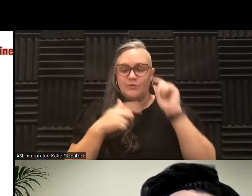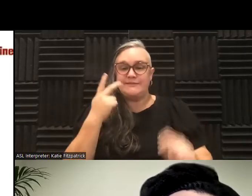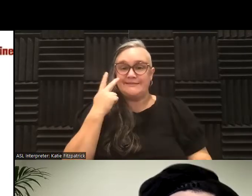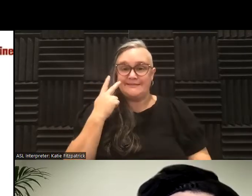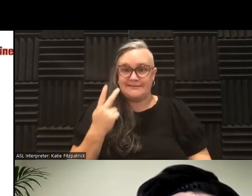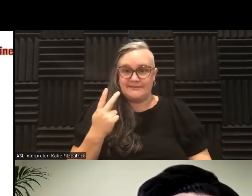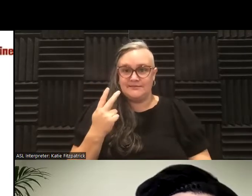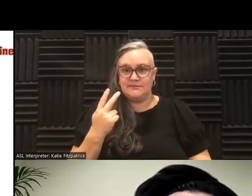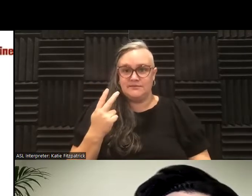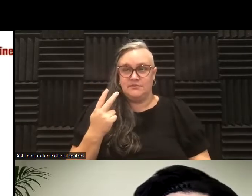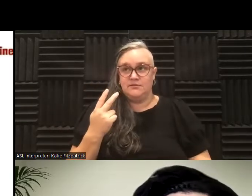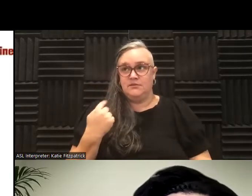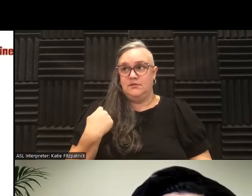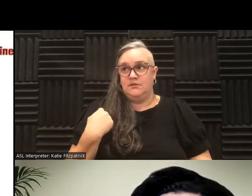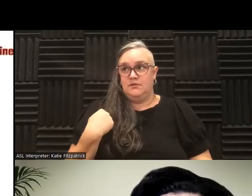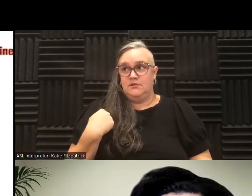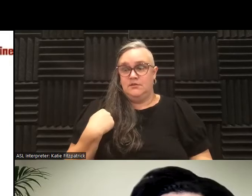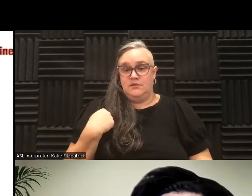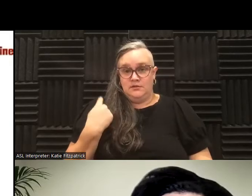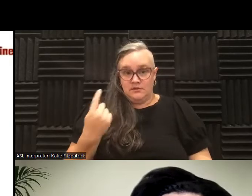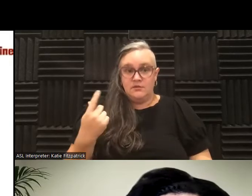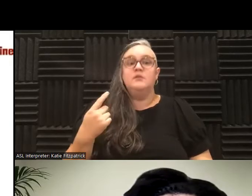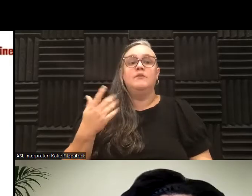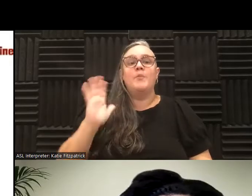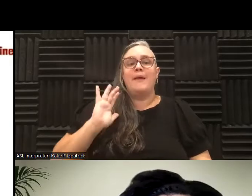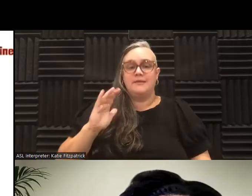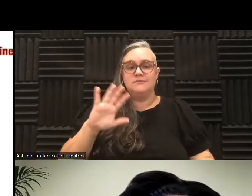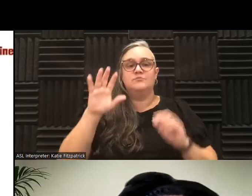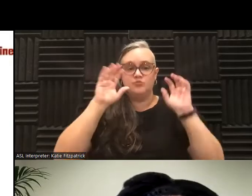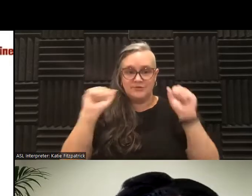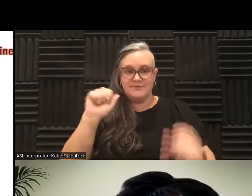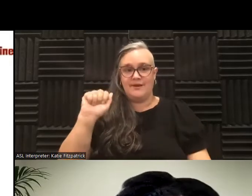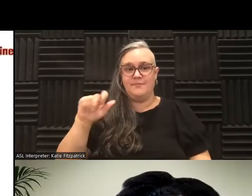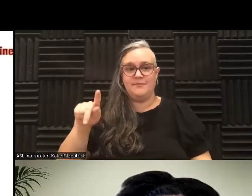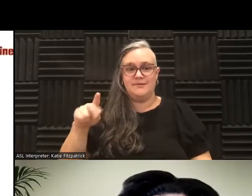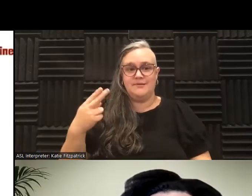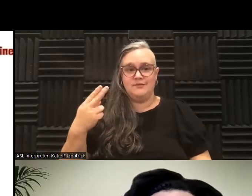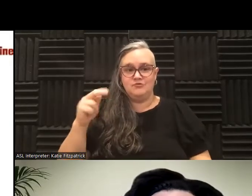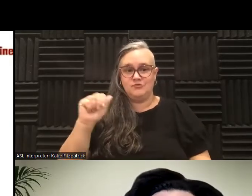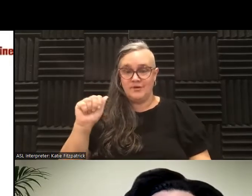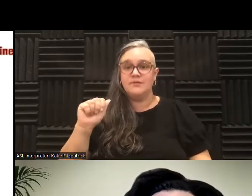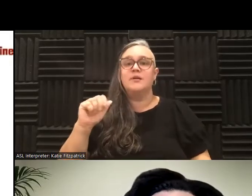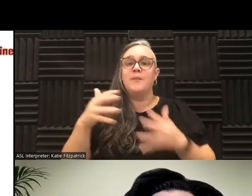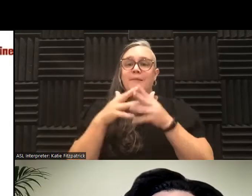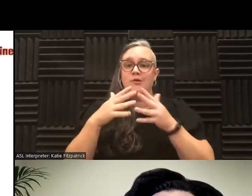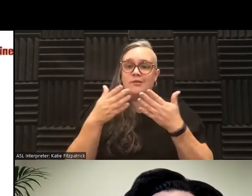from the past president of APHA, the American Public Health Association,